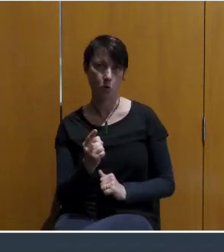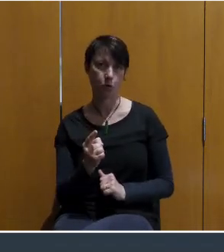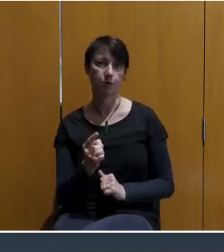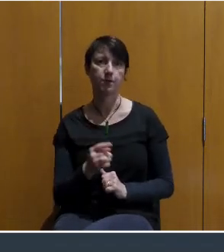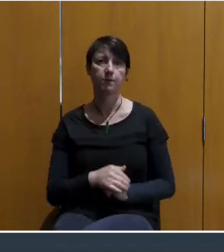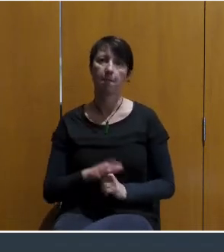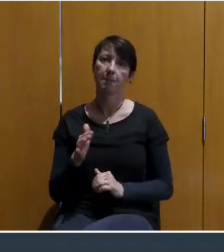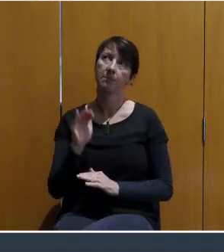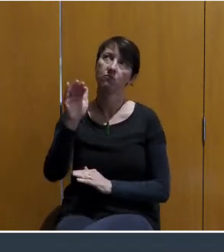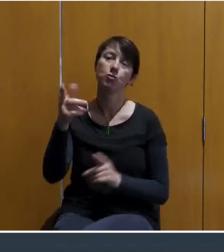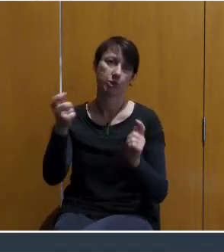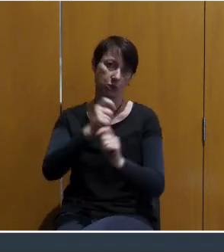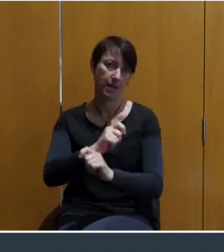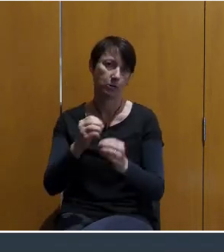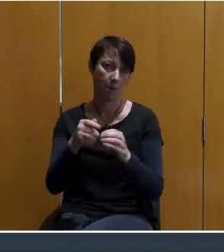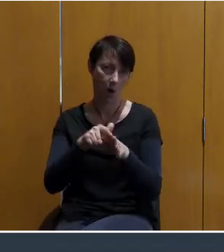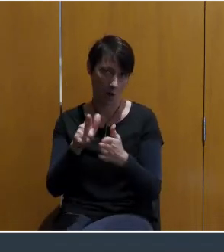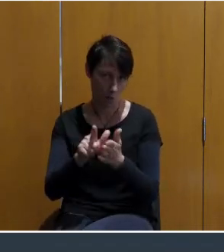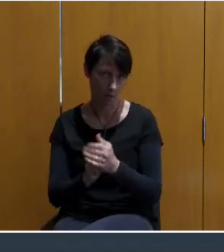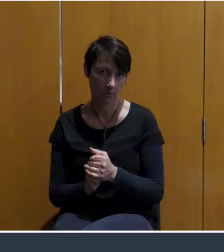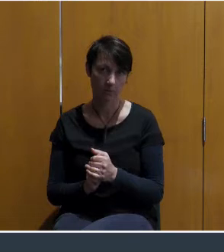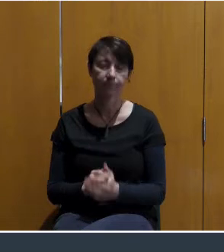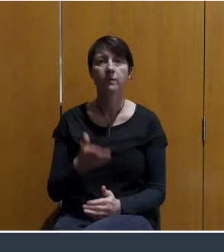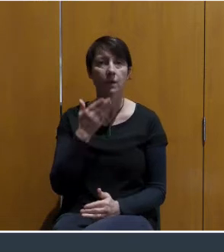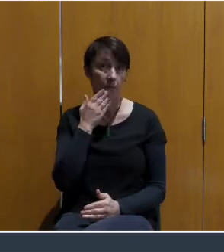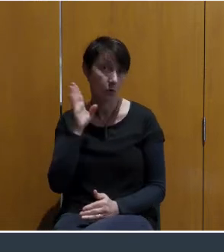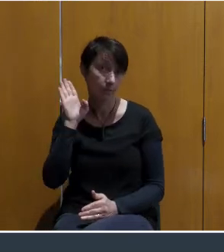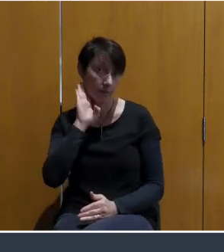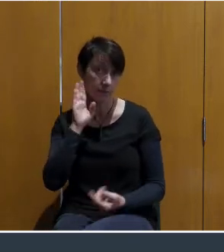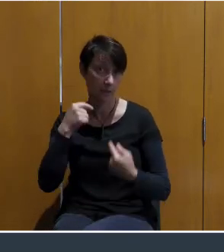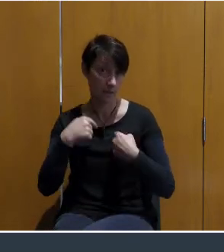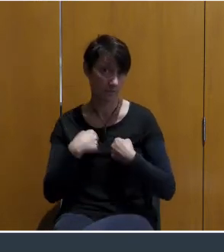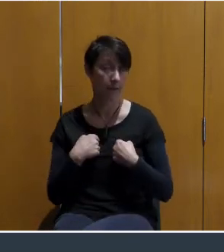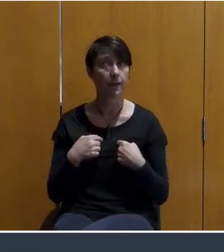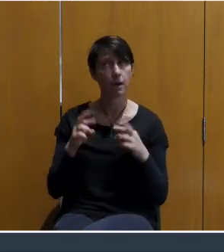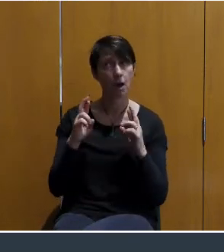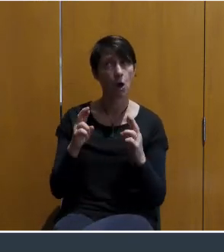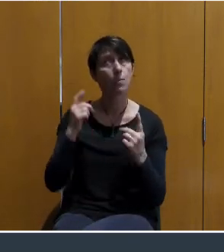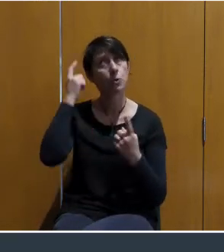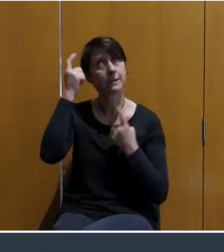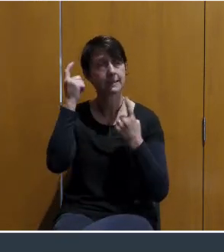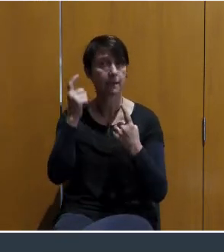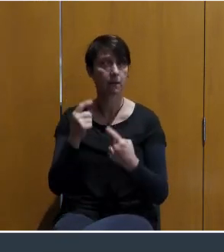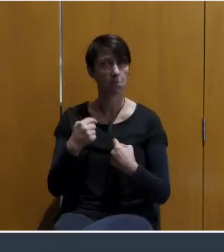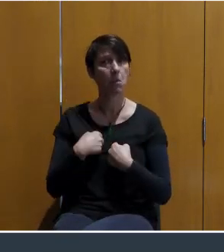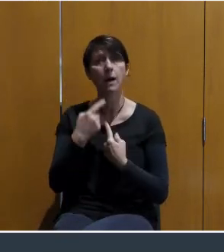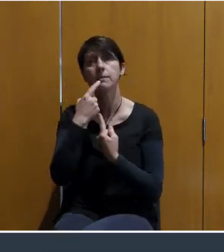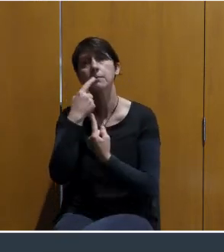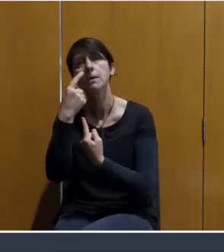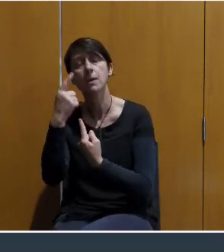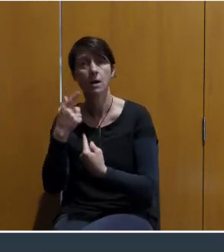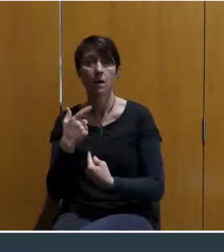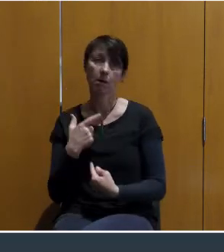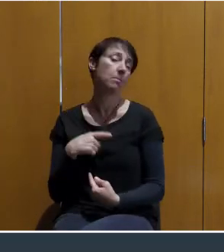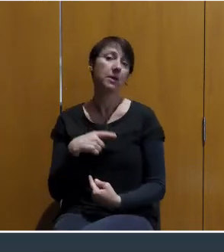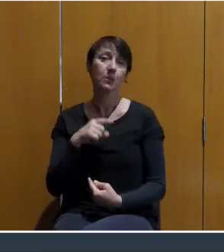and I hope you will consider what I have said, because this will affect mine and others' day-to-day lives immensely and